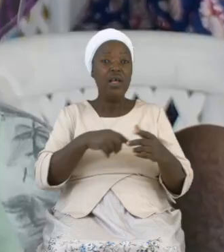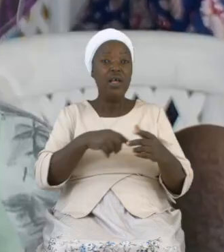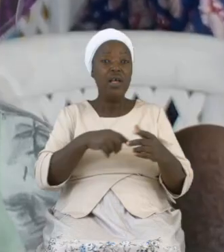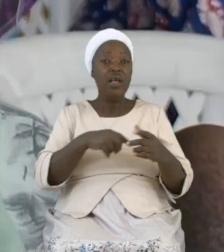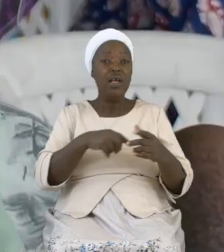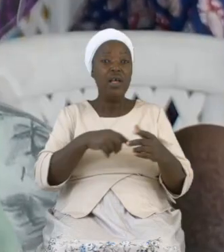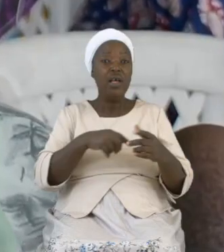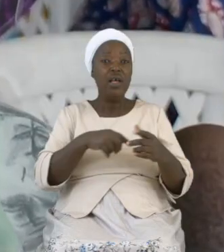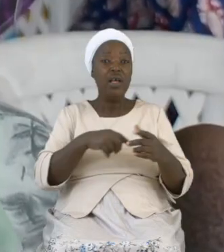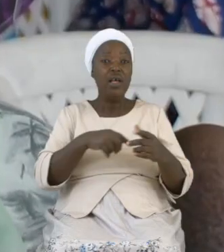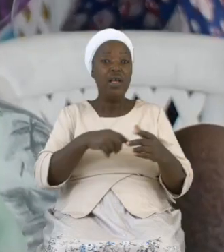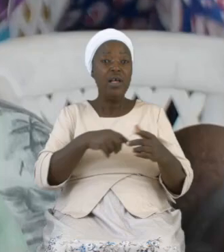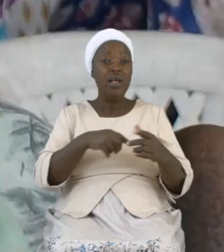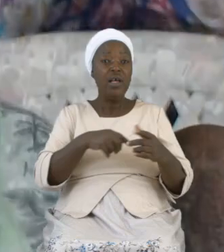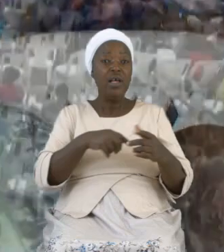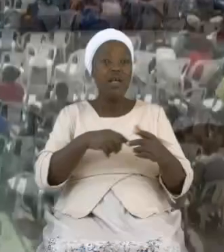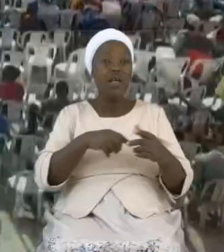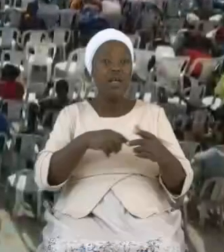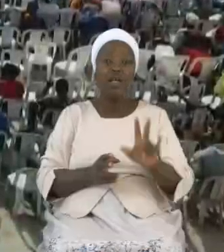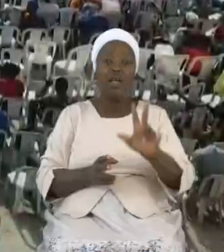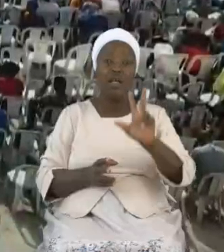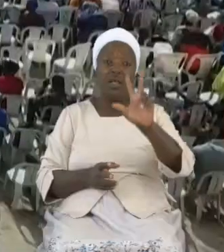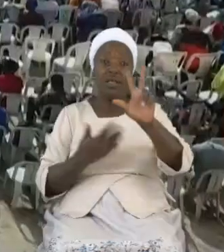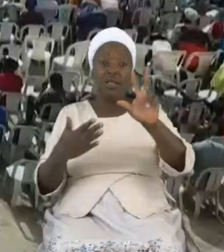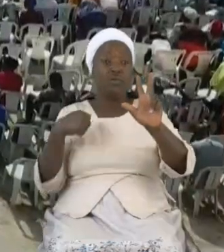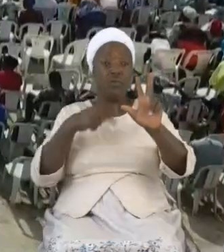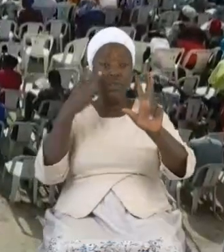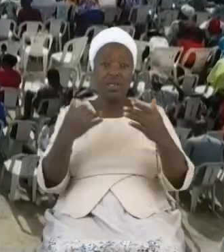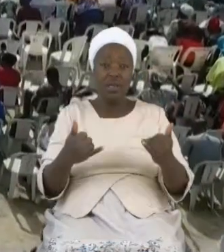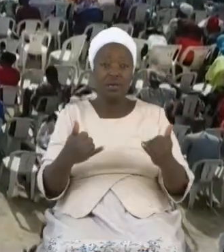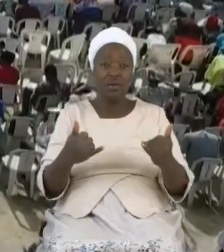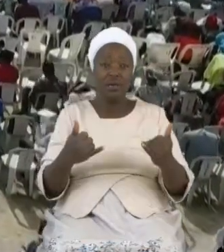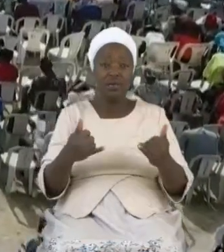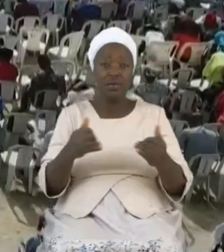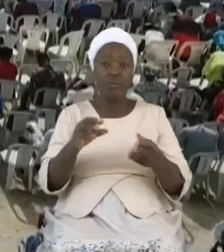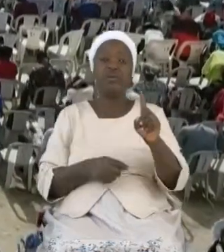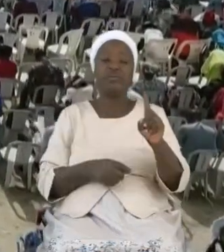name. Three things we're looking at. Number one, the